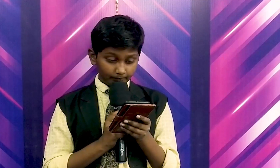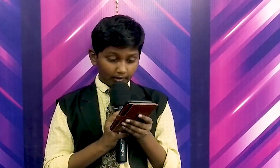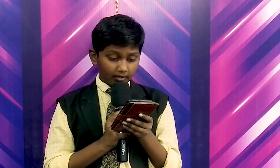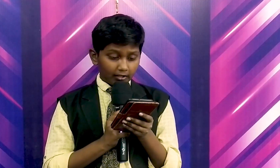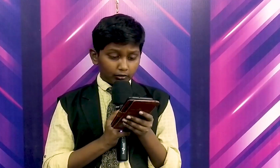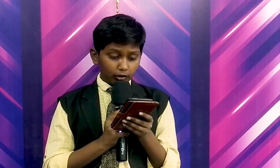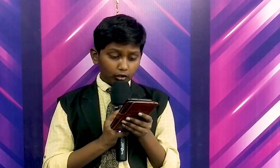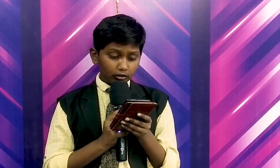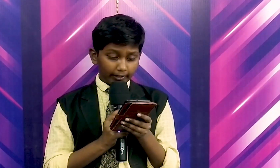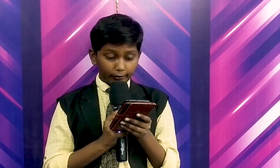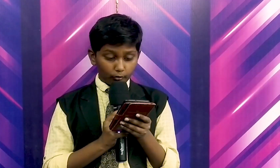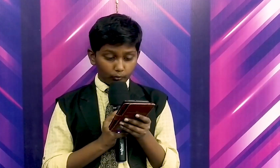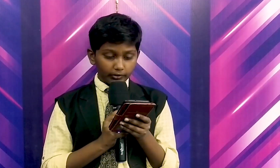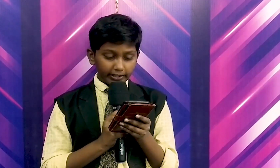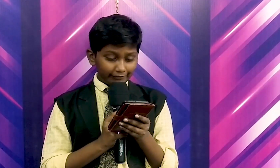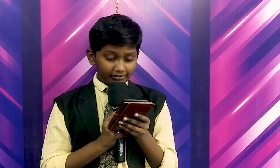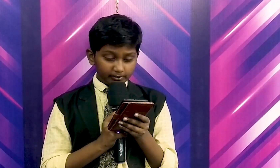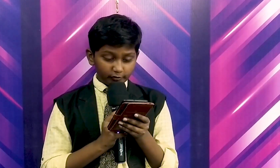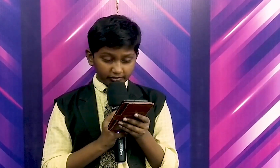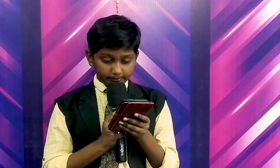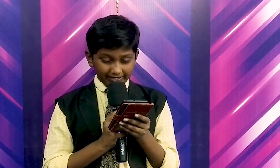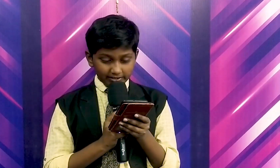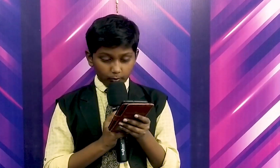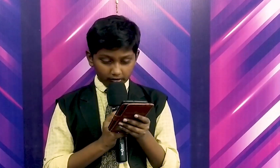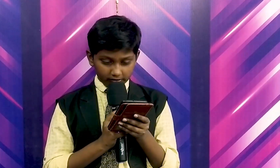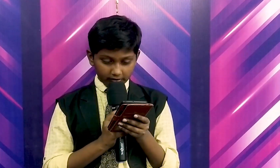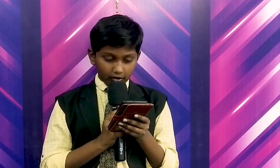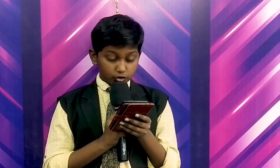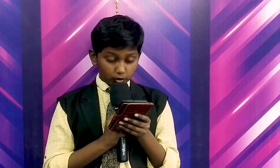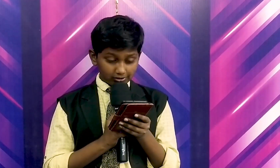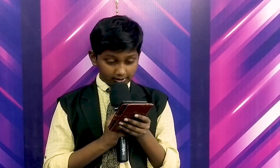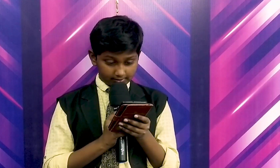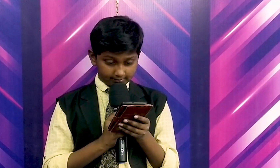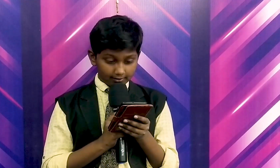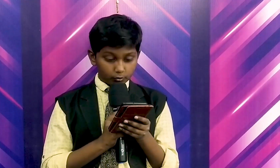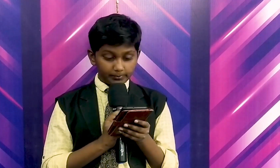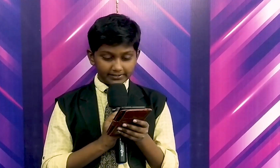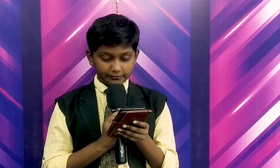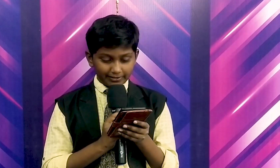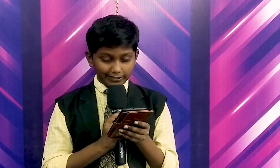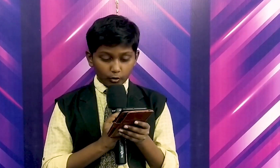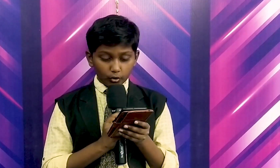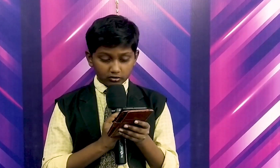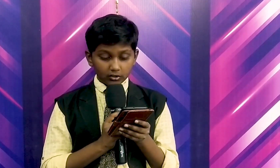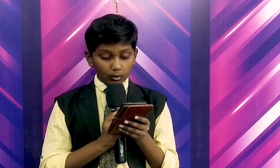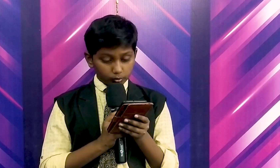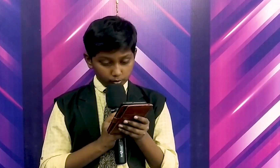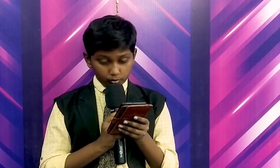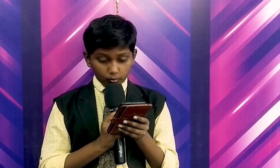says, long ago, even before he made the world, chose us to be his very